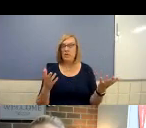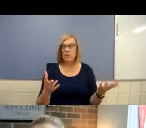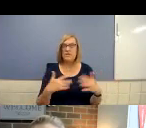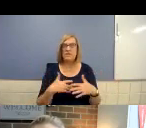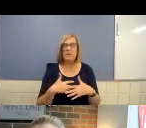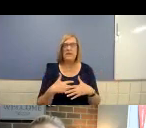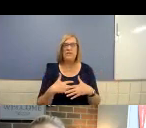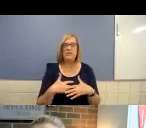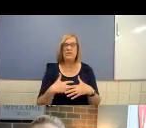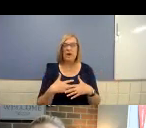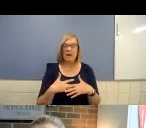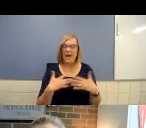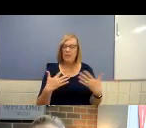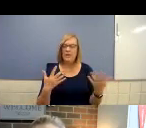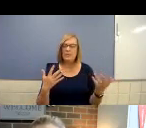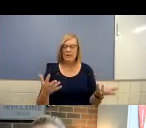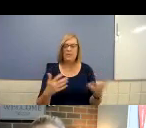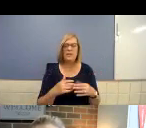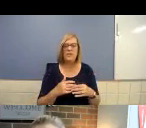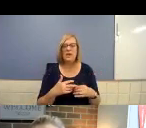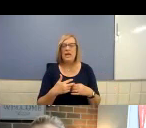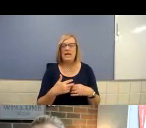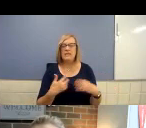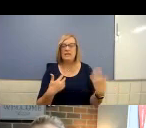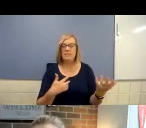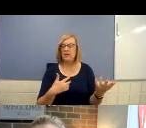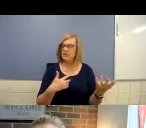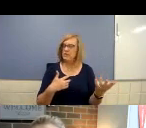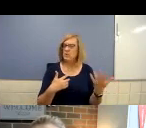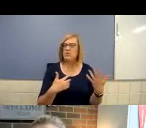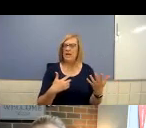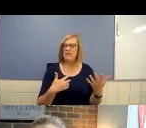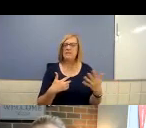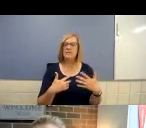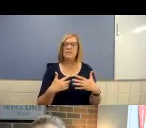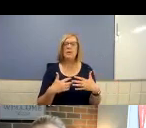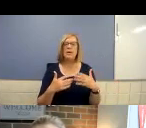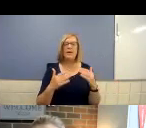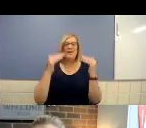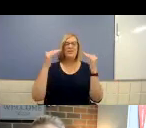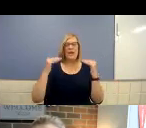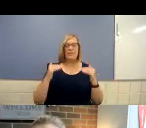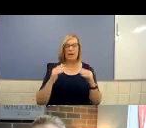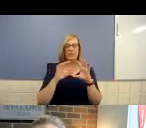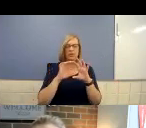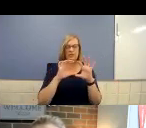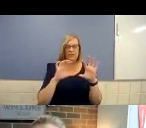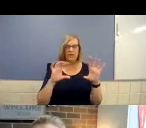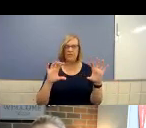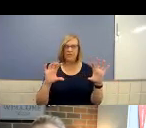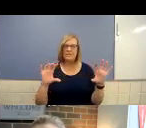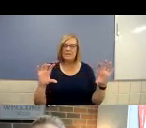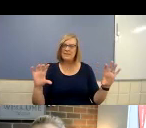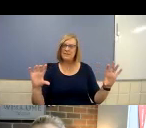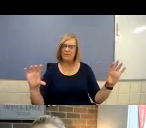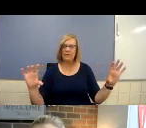another course that's based on how we use language. It's the comparative discourse analysis. So English vocab and grammar looks at everything